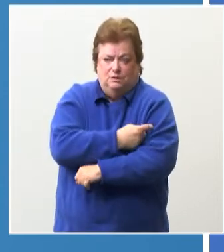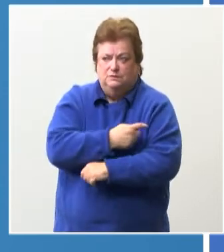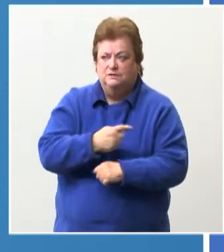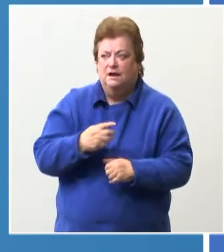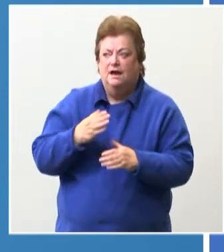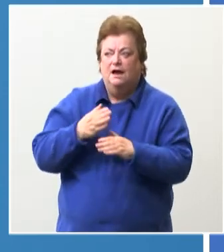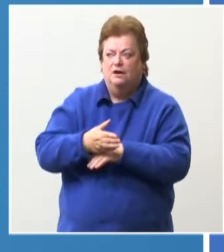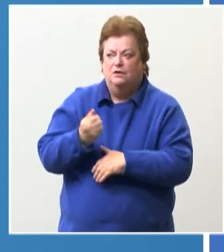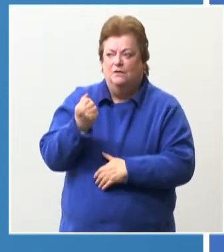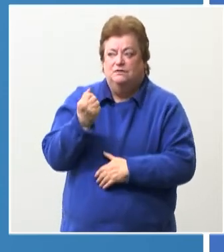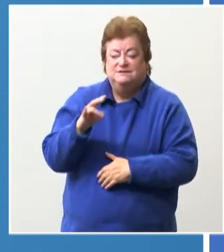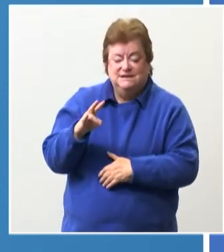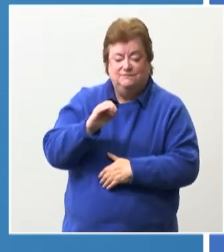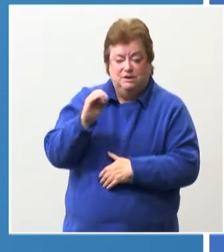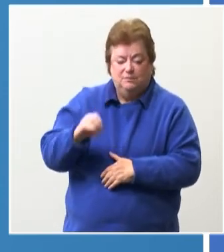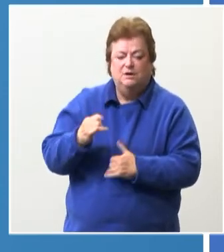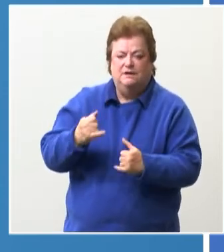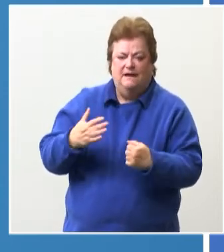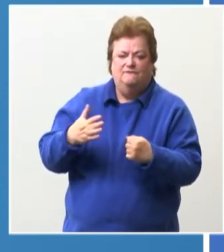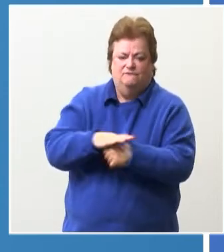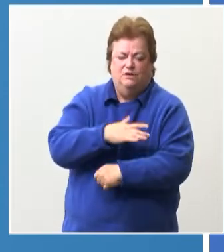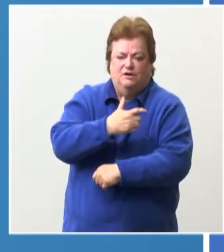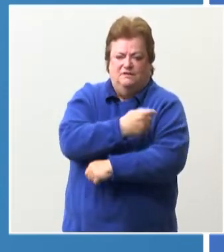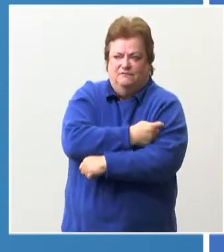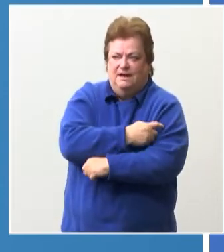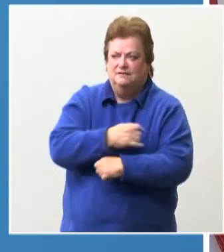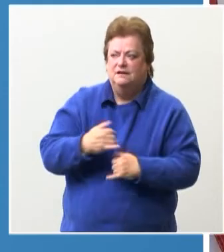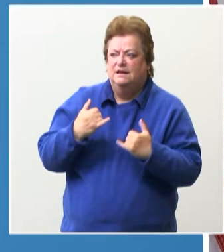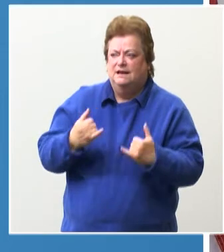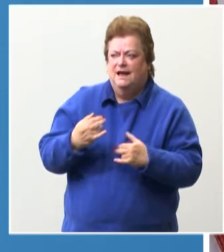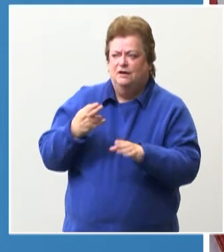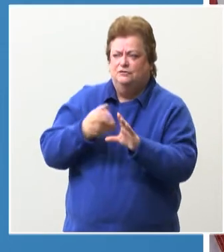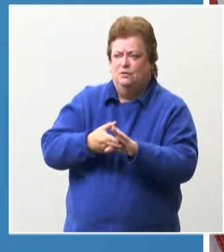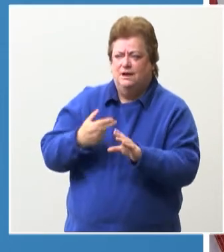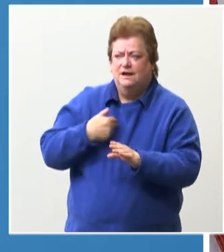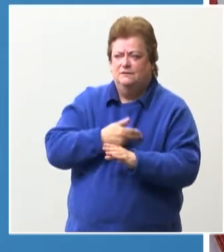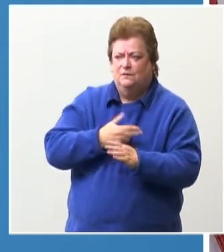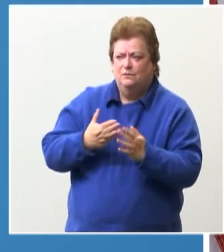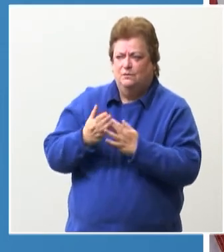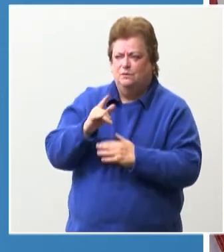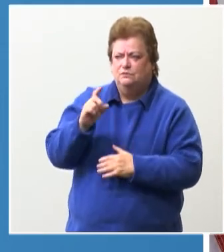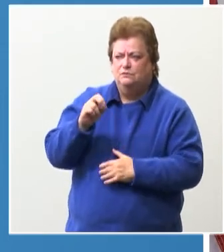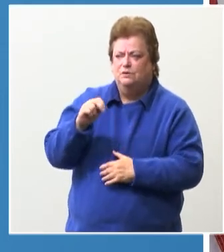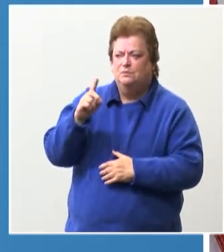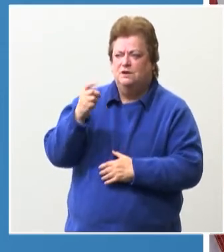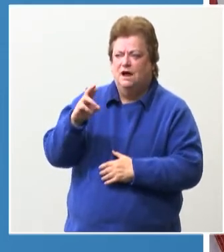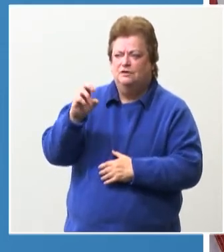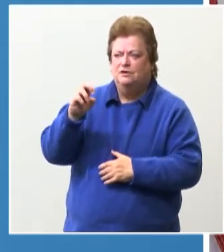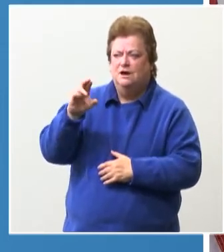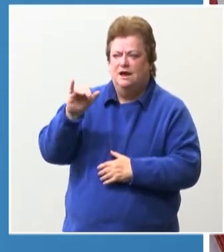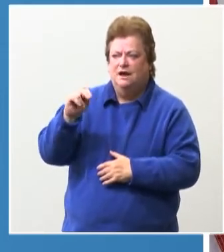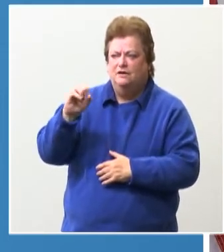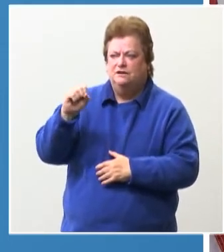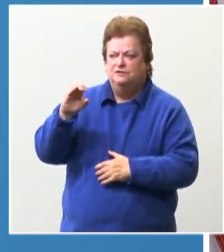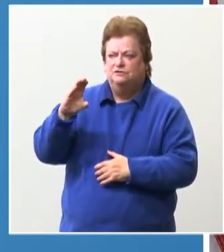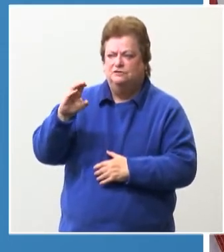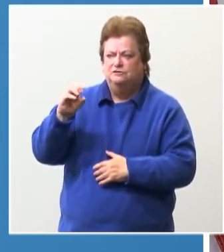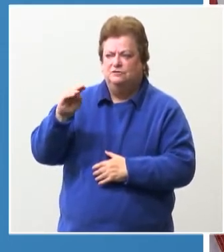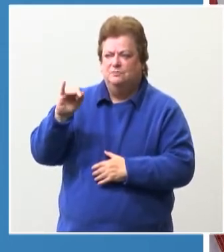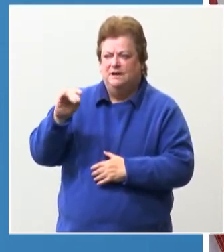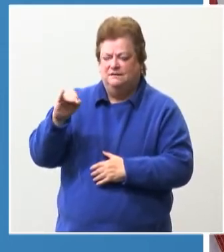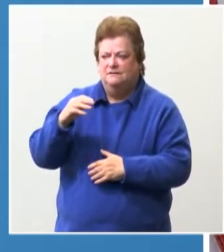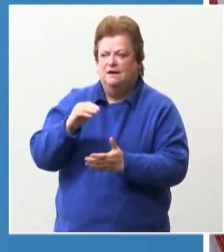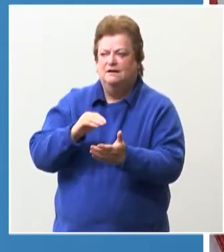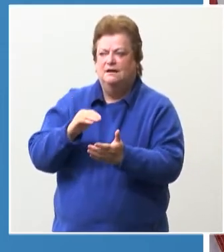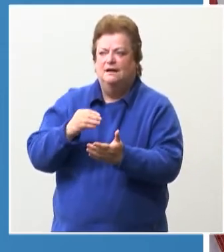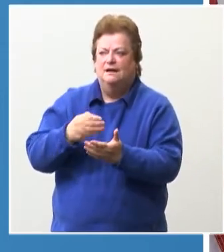17% are fully vaccinated. And joining us today by Zoom is Dr. Erin Schmitz, a pediatrician with